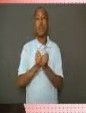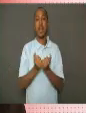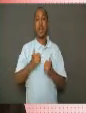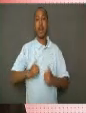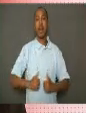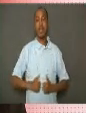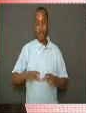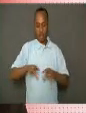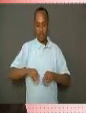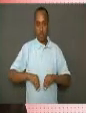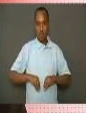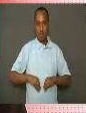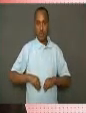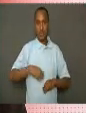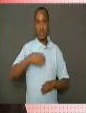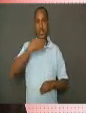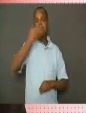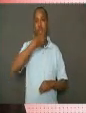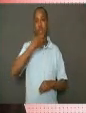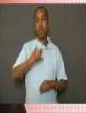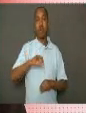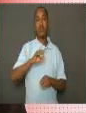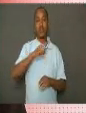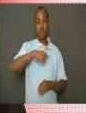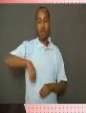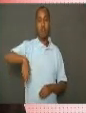has absorbed the heat of the oven.